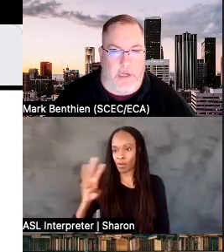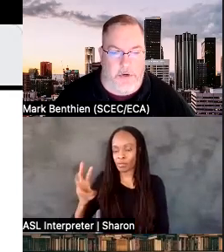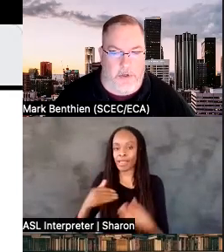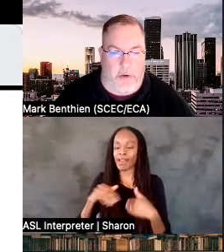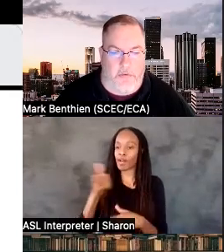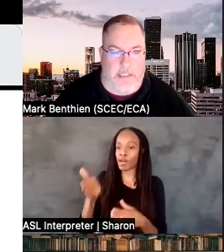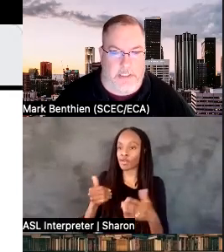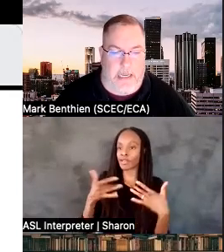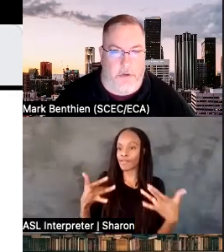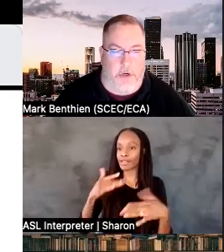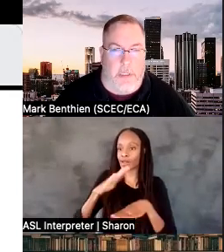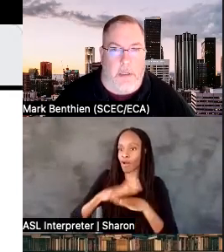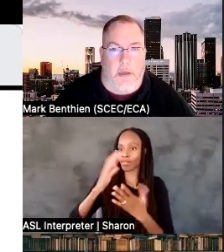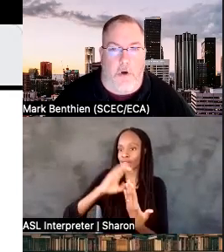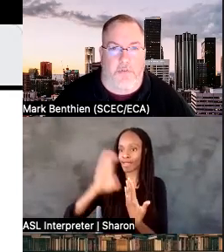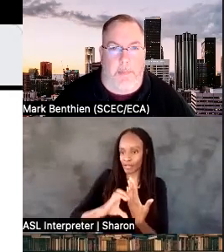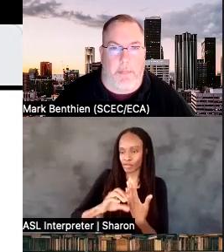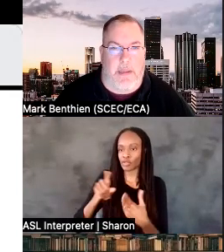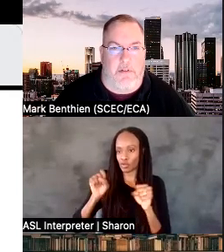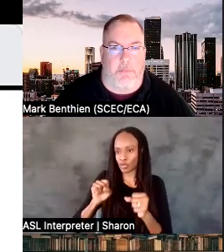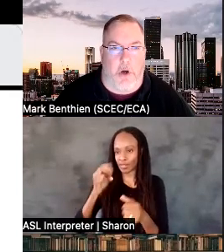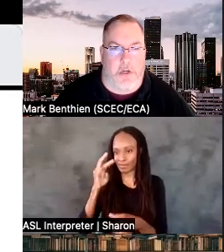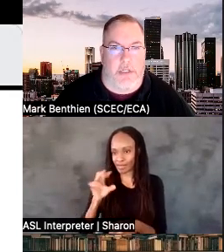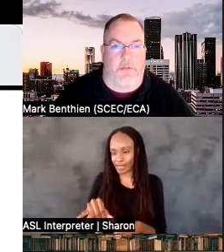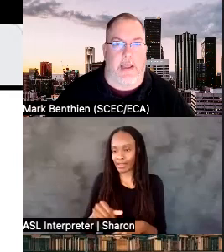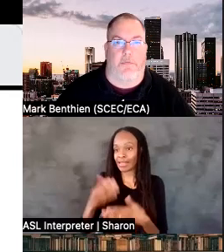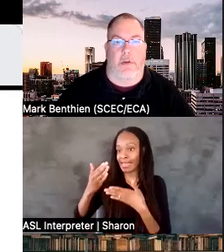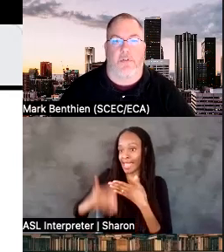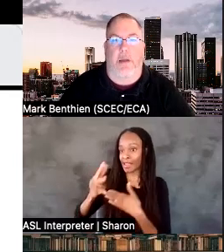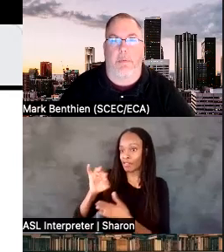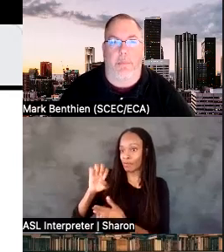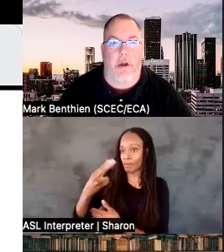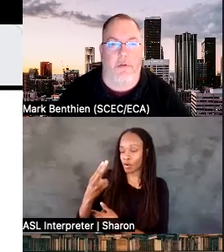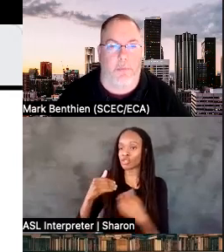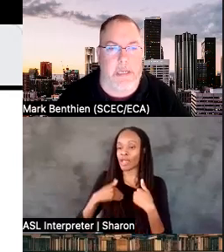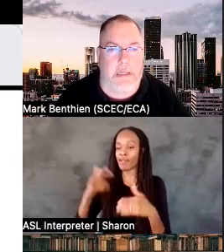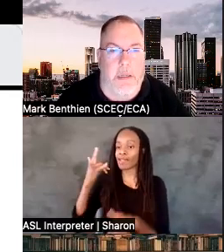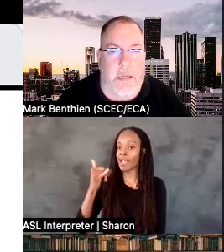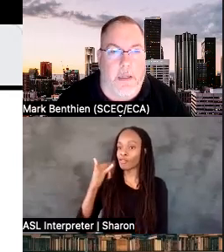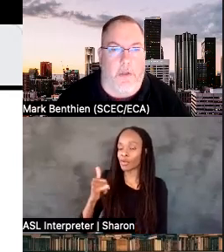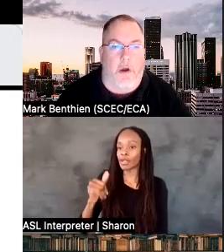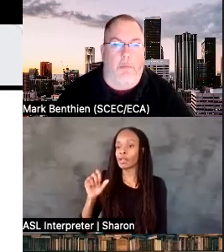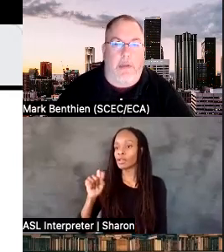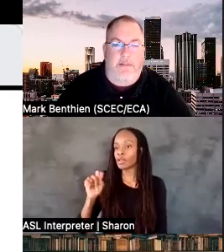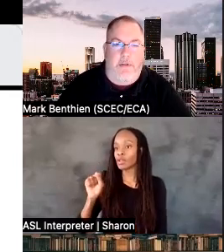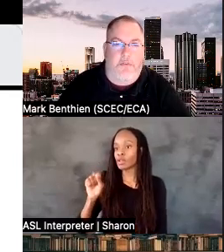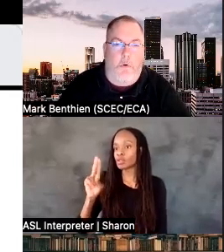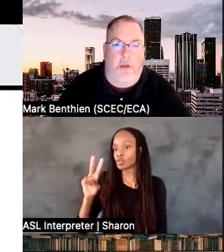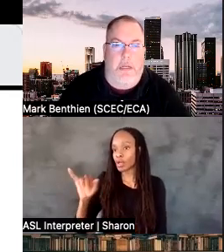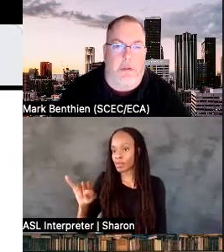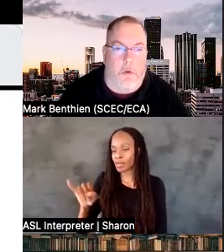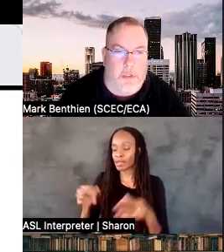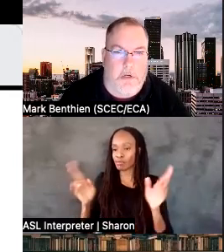calendar, earthquakecountry.org/calendar. Of course, coming up at the end of March is California Tsunami Preparedness Week. There are